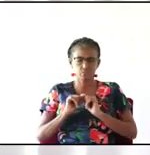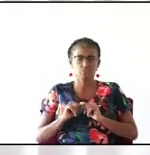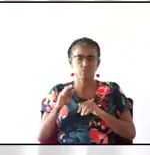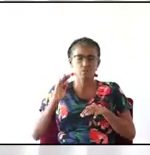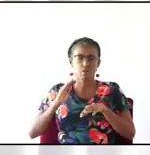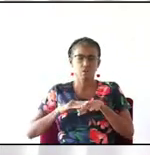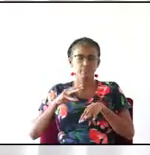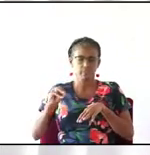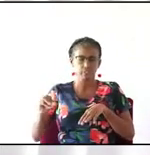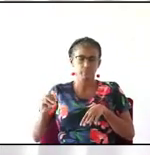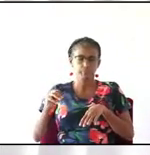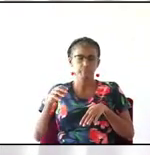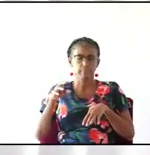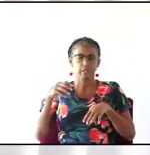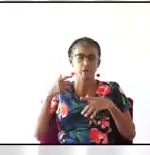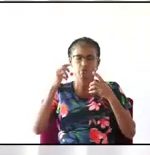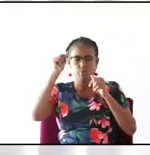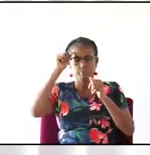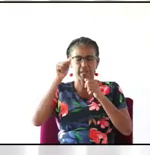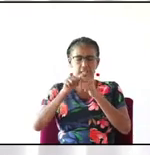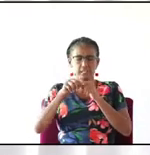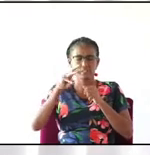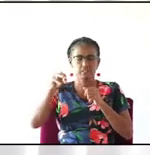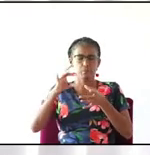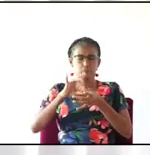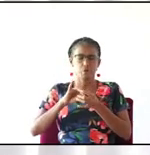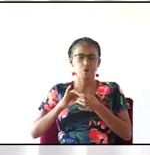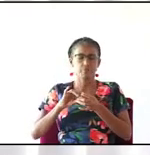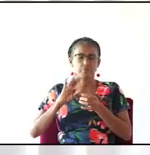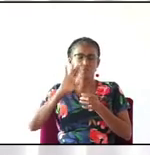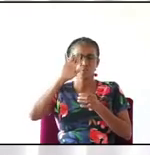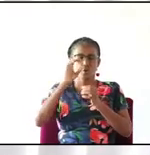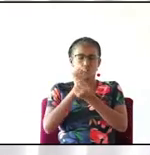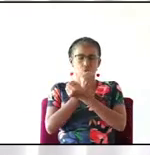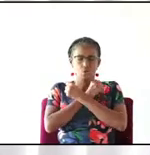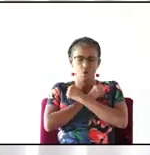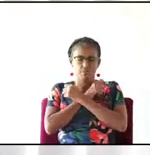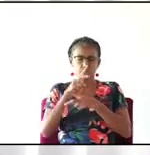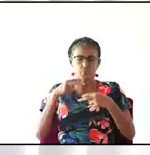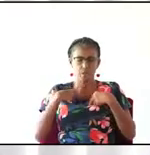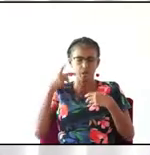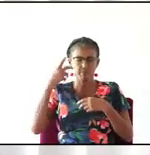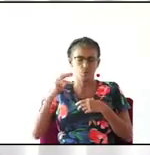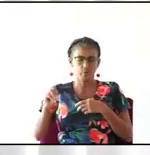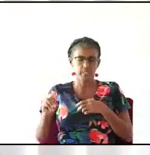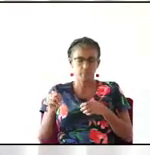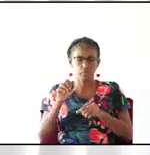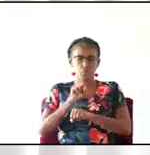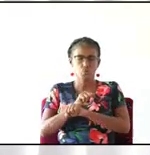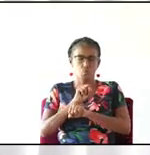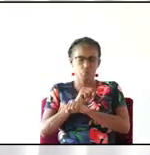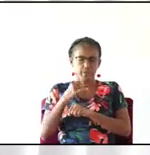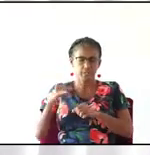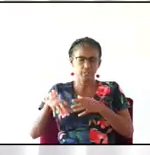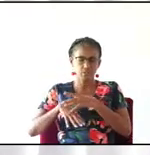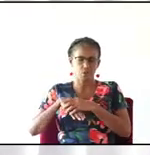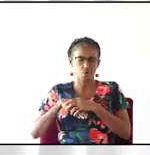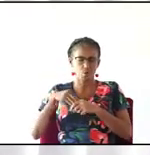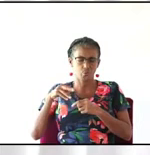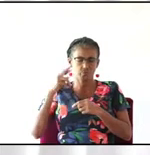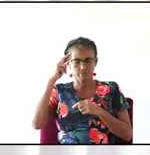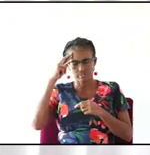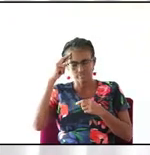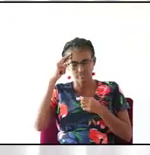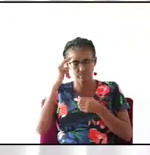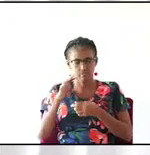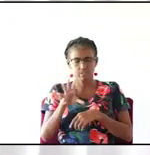your love and your plan that you have for them, and that you're working out your purposes. Remind them of all the good things that you